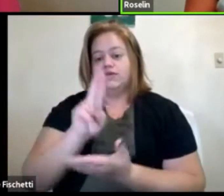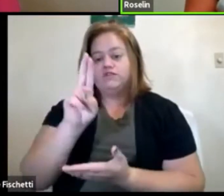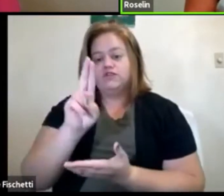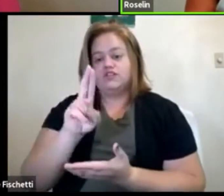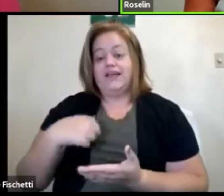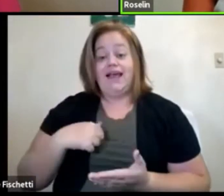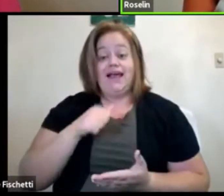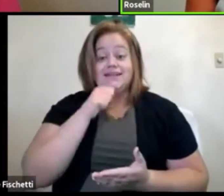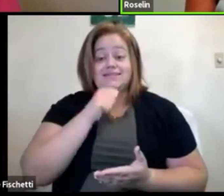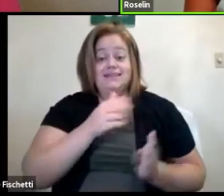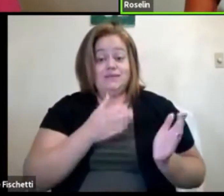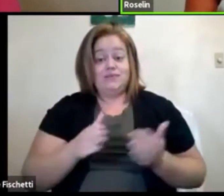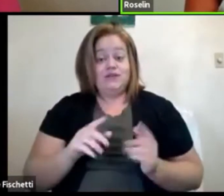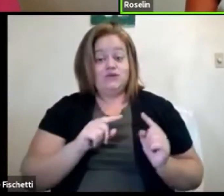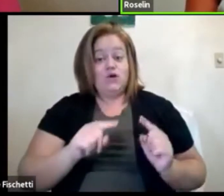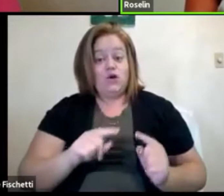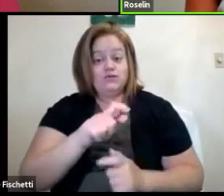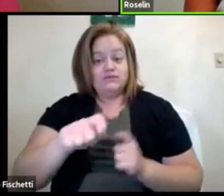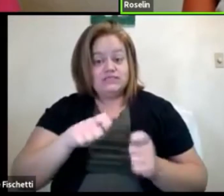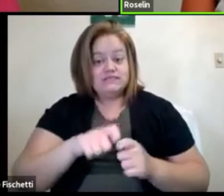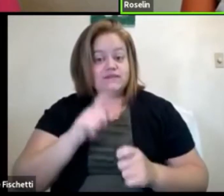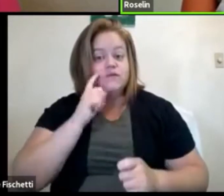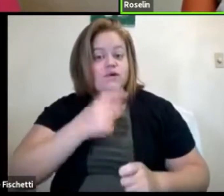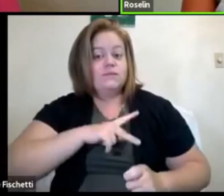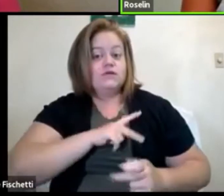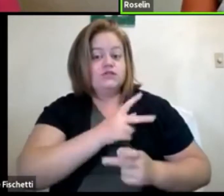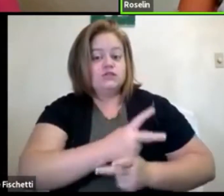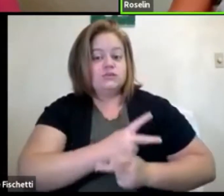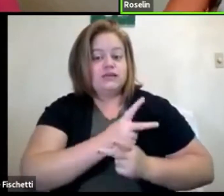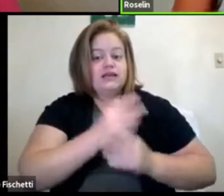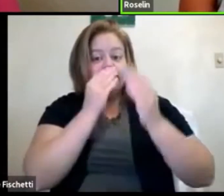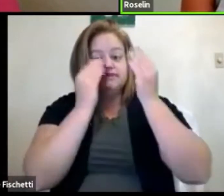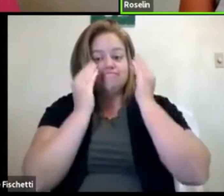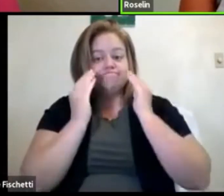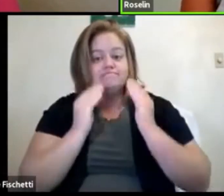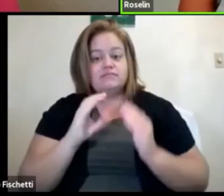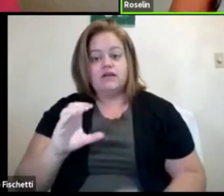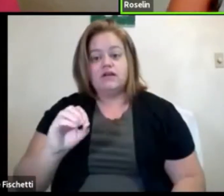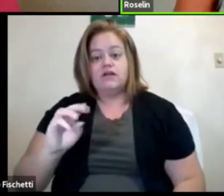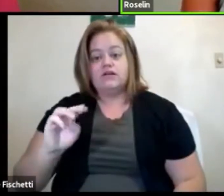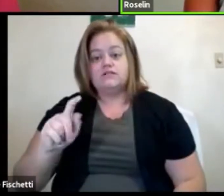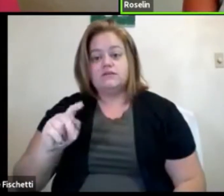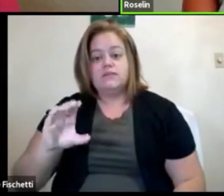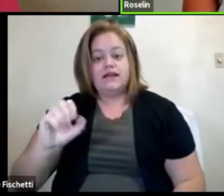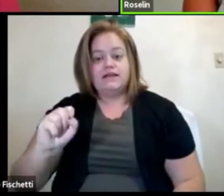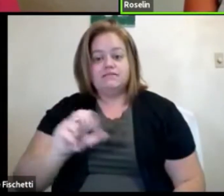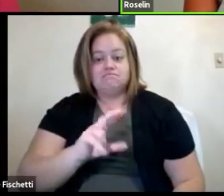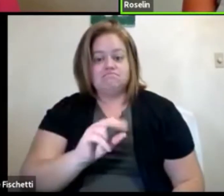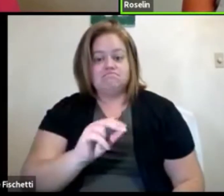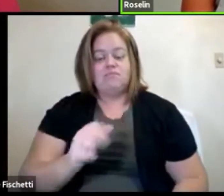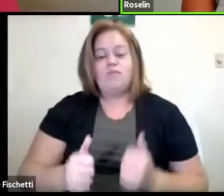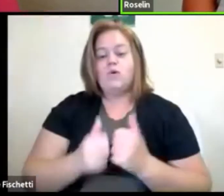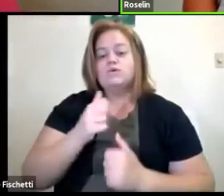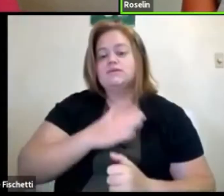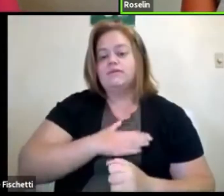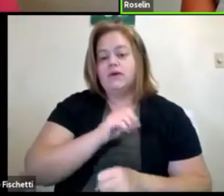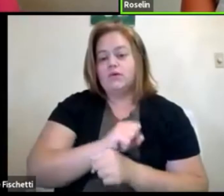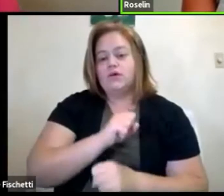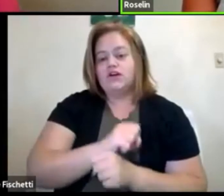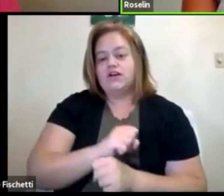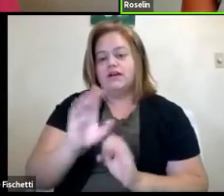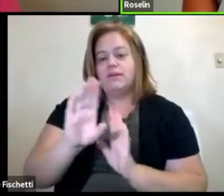for cosmetics, personal care, anything like that. I did most of my work. I have background in